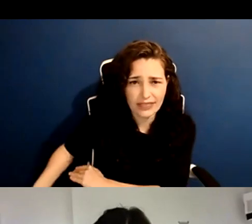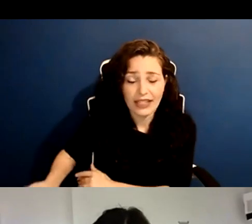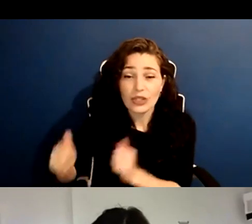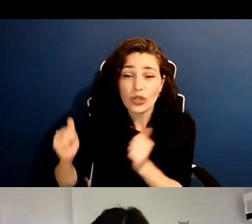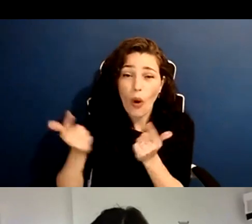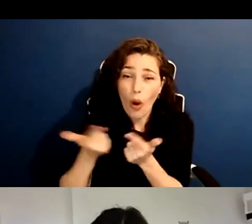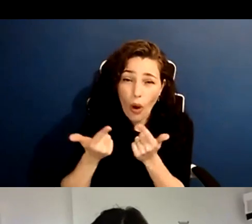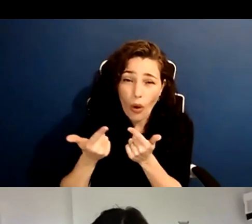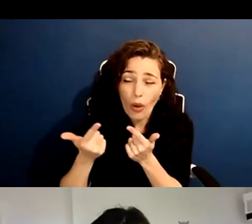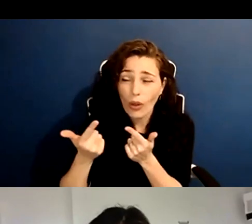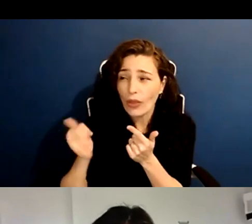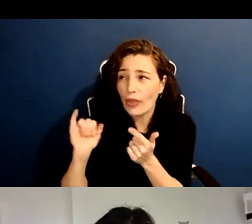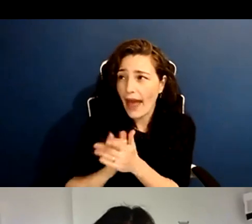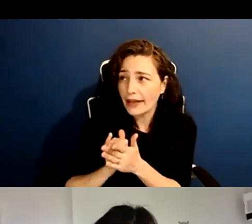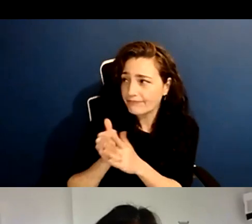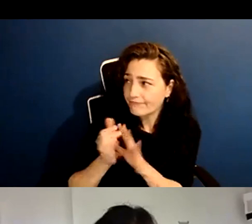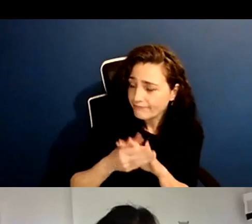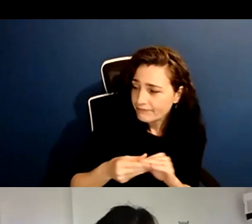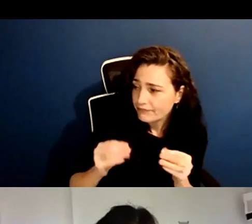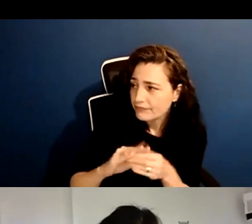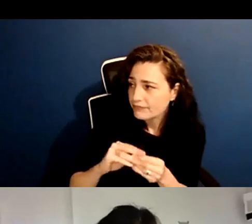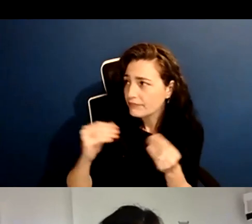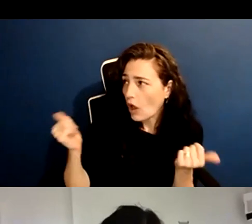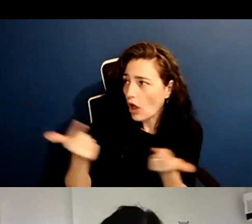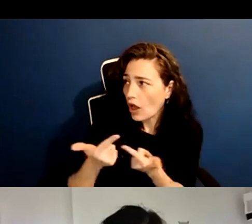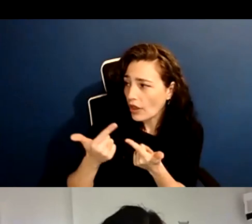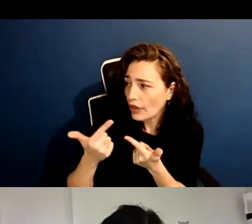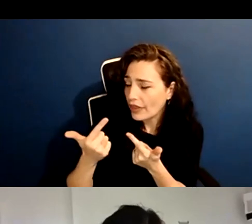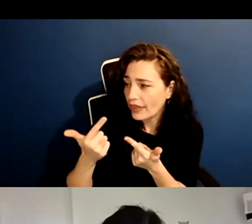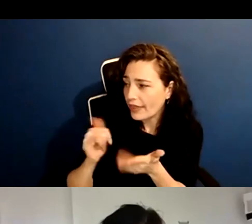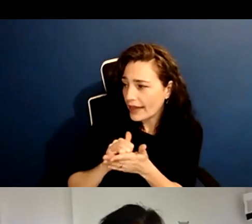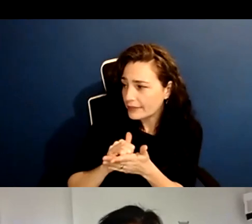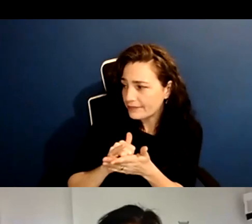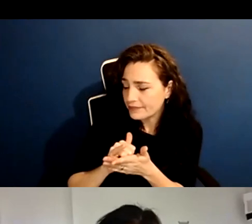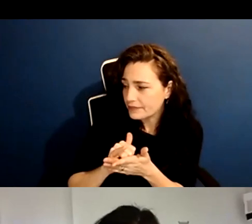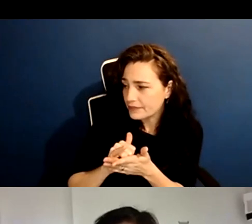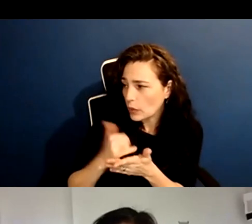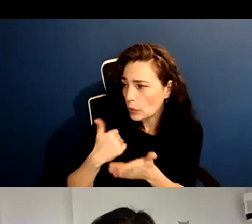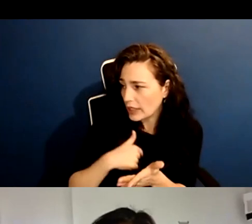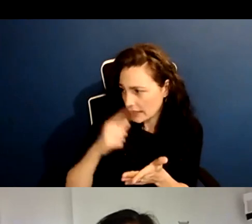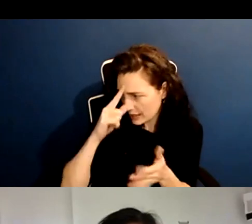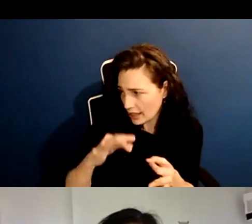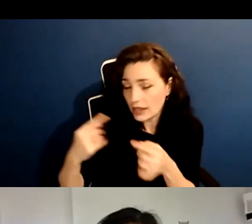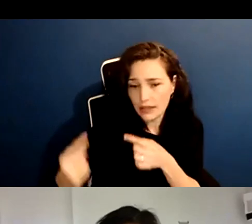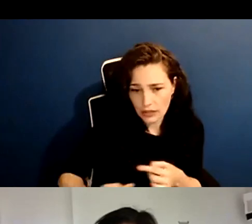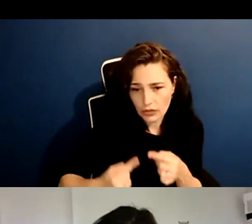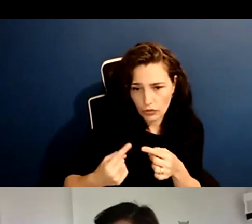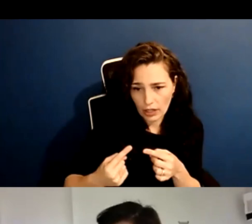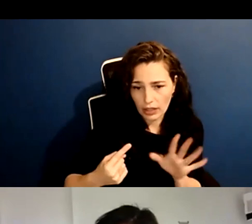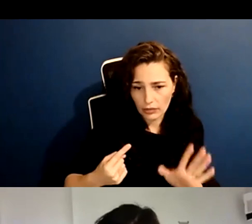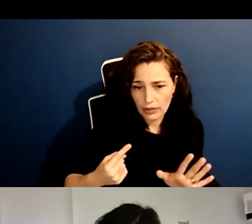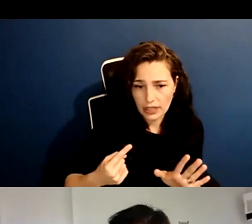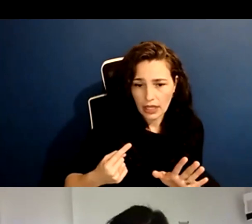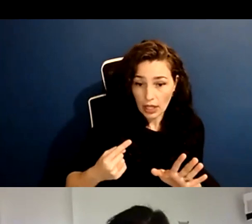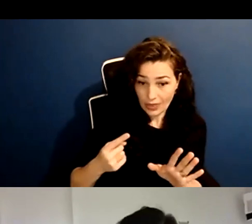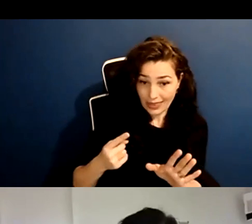with, you know, once we decided, okay, Wanjugu is our main character, and she is the